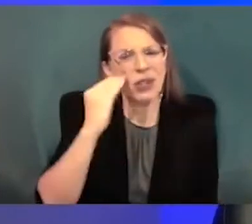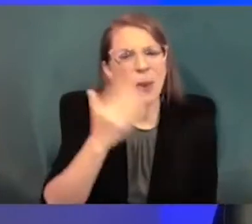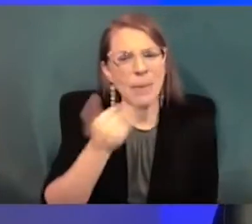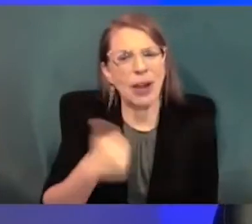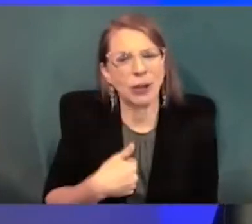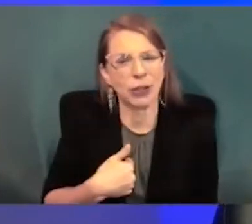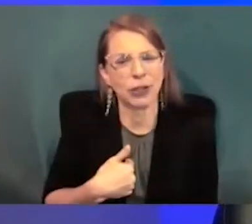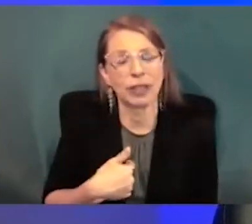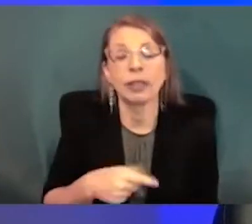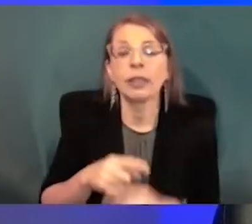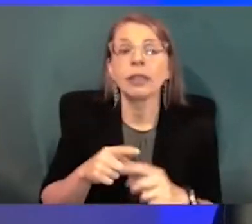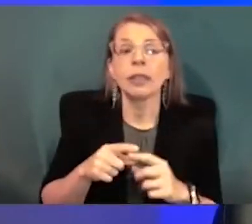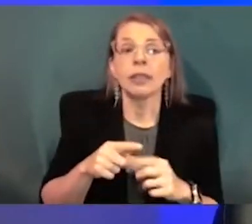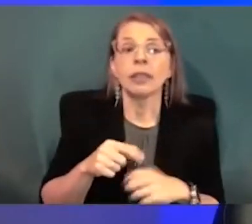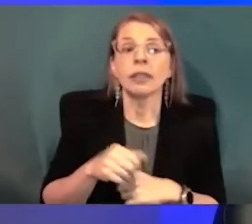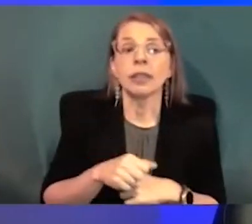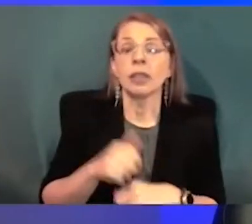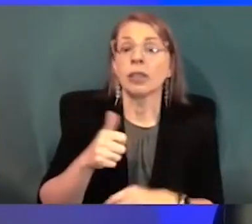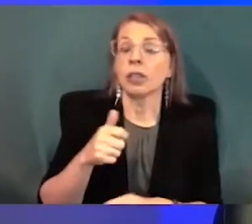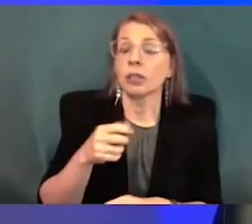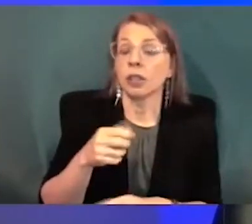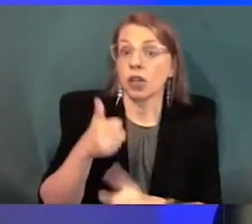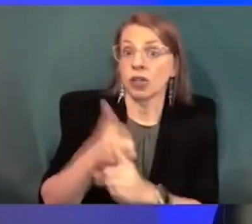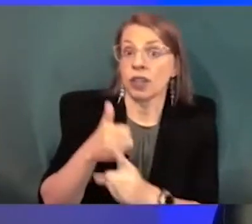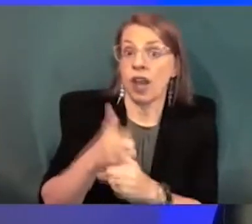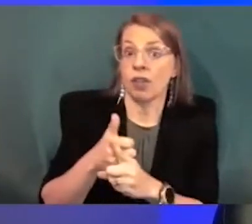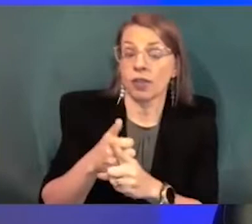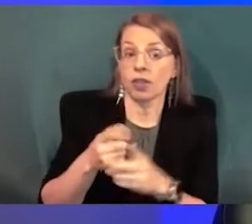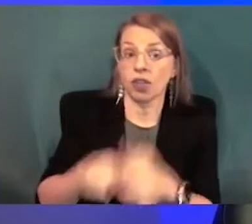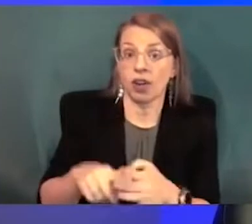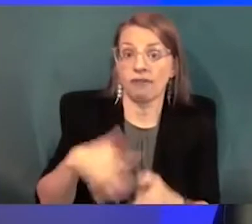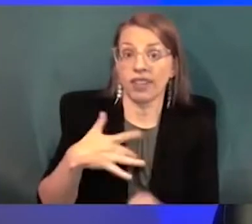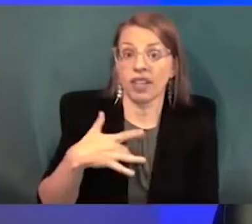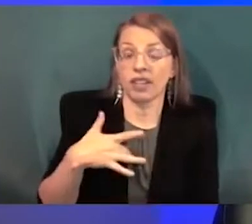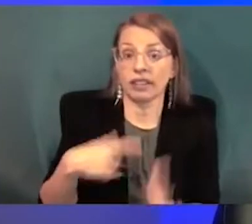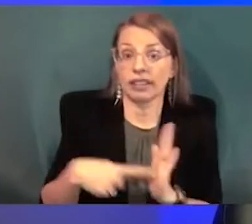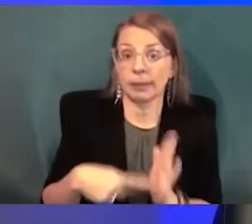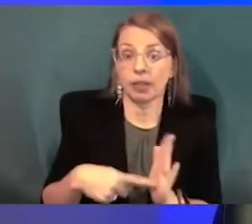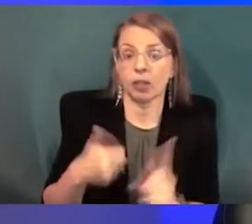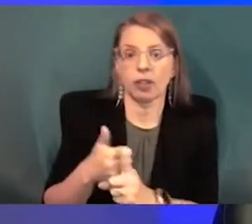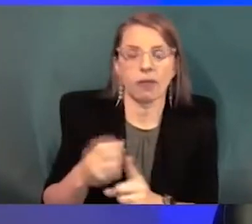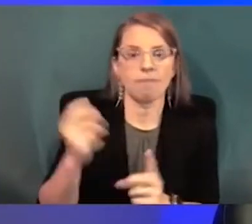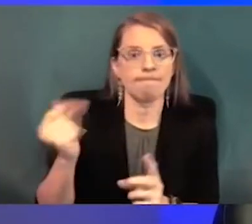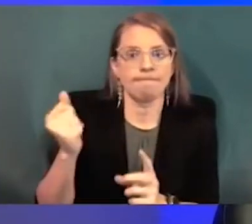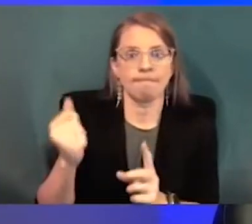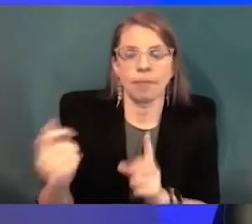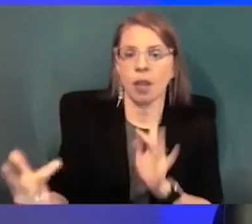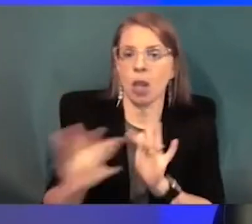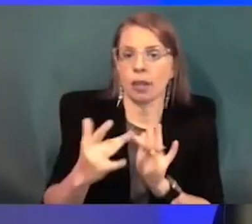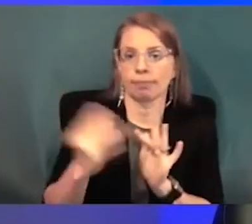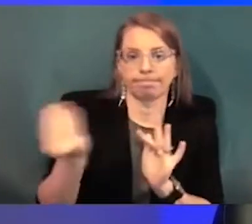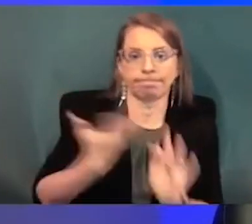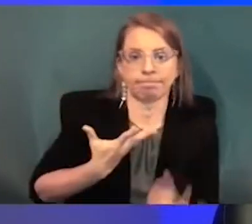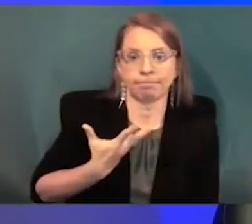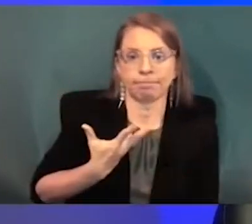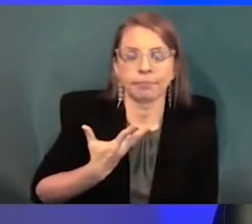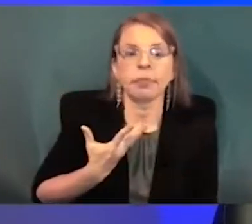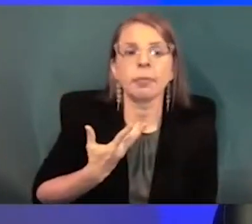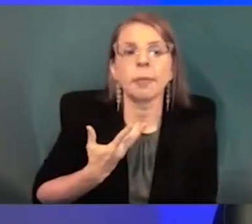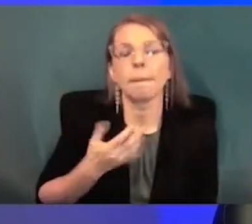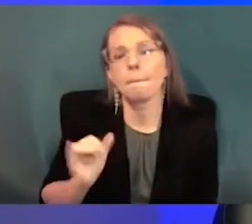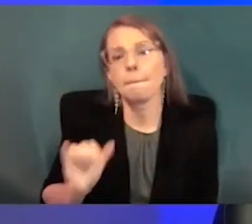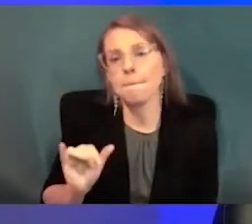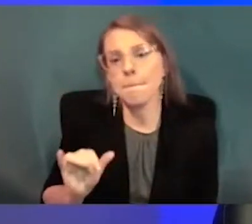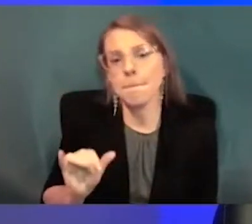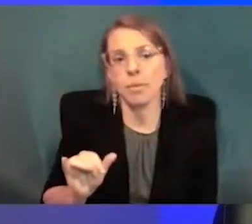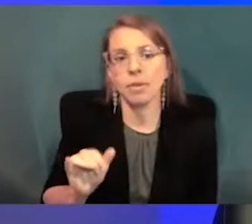as soon as she began feeling symptoms, she contacted me. And at that point, my